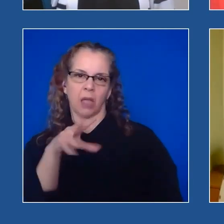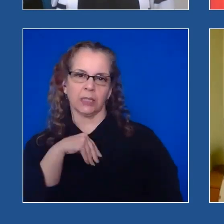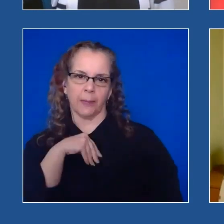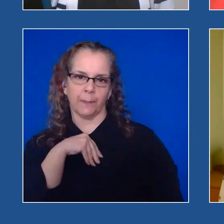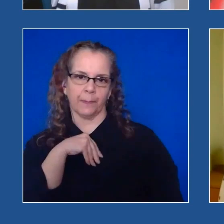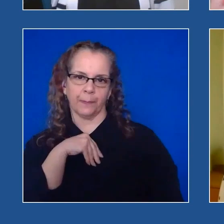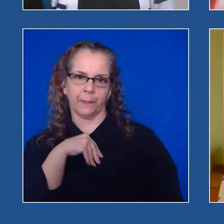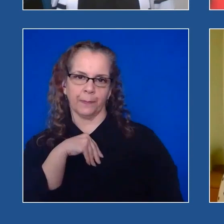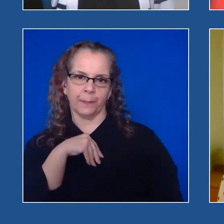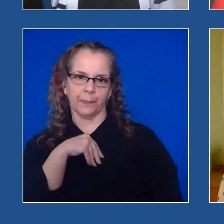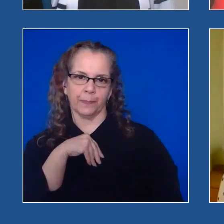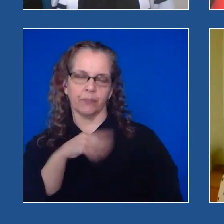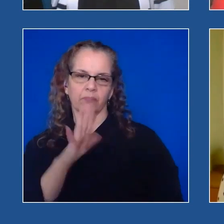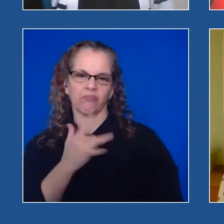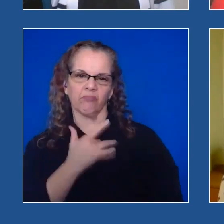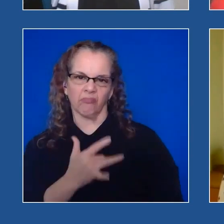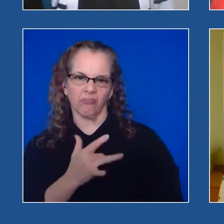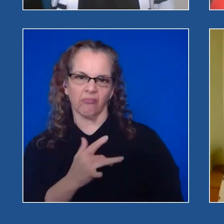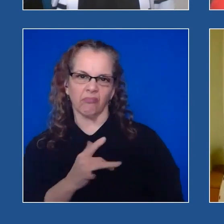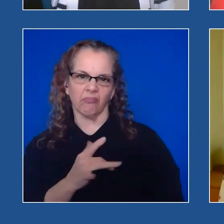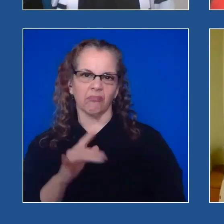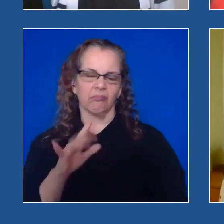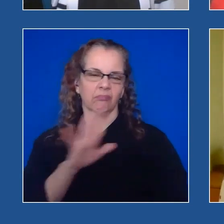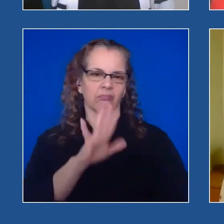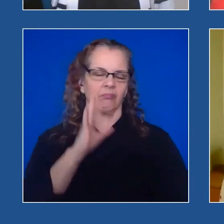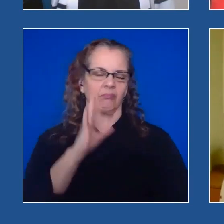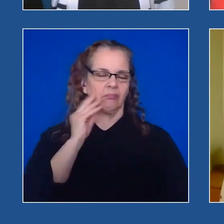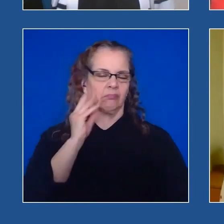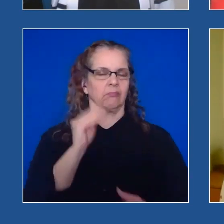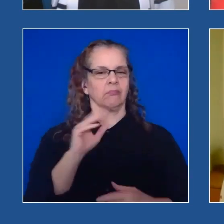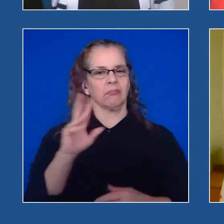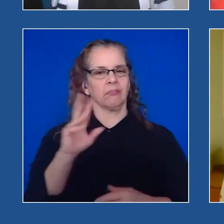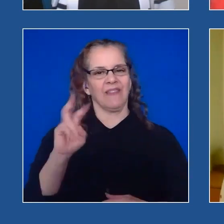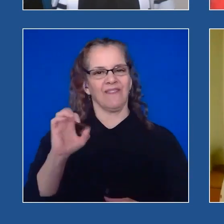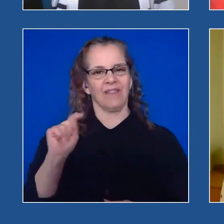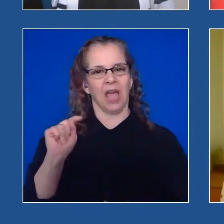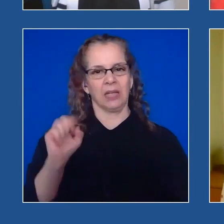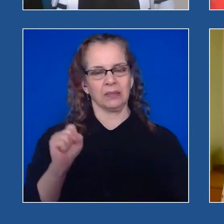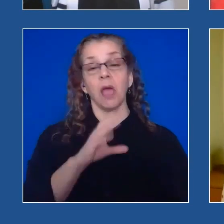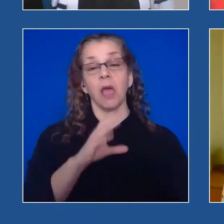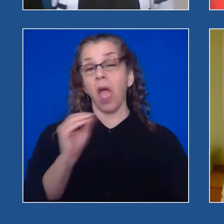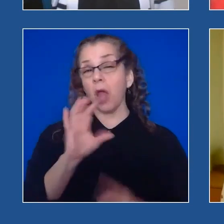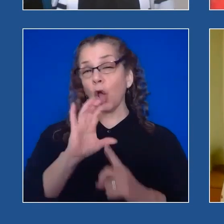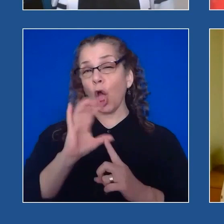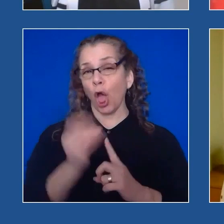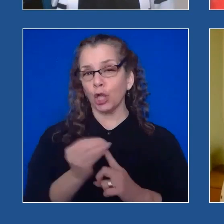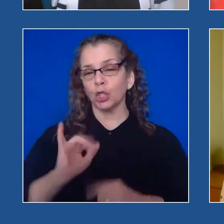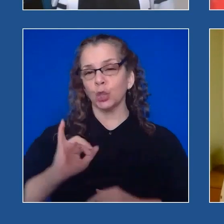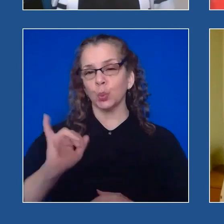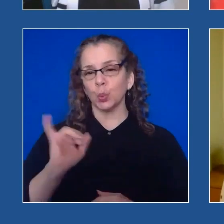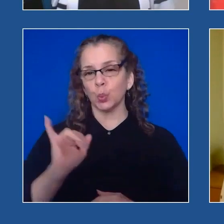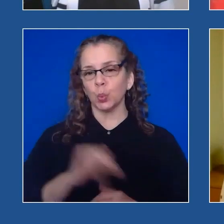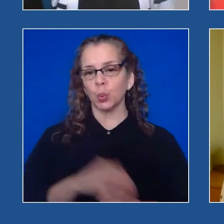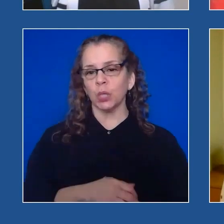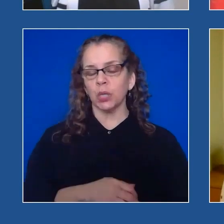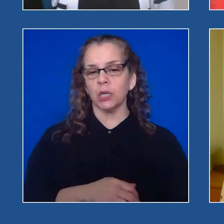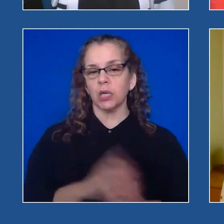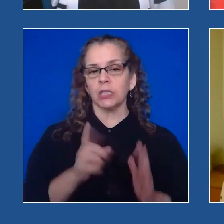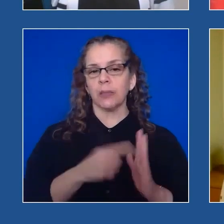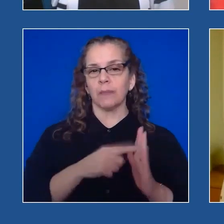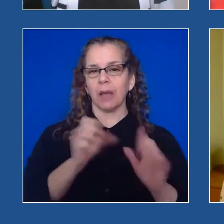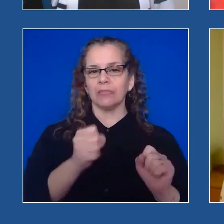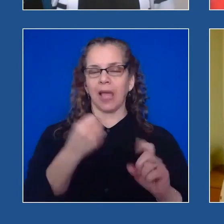And I think the other thing that I would think about in terms of culture and how culture can impact